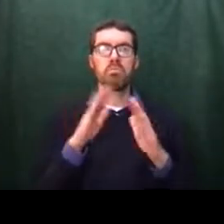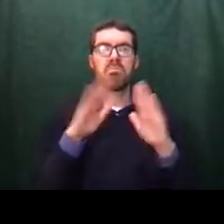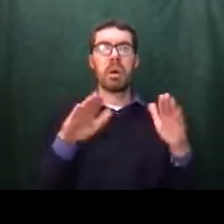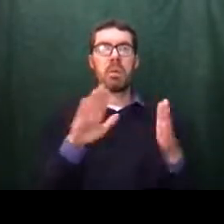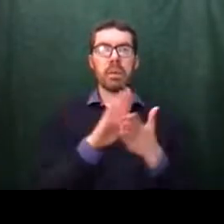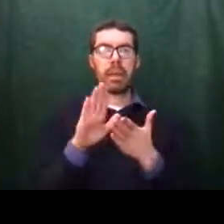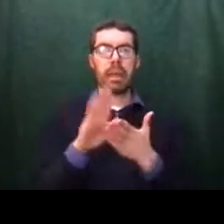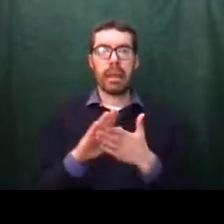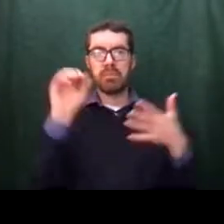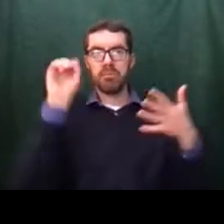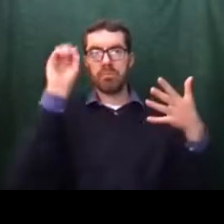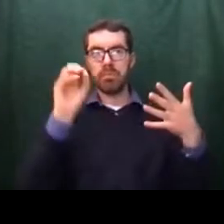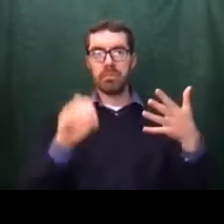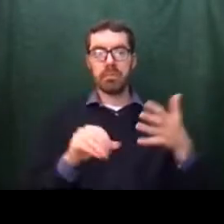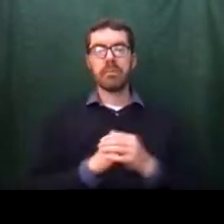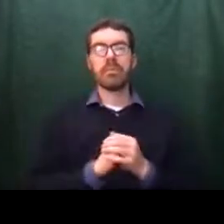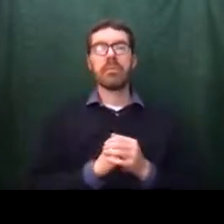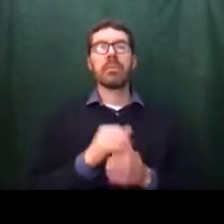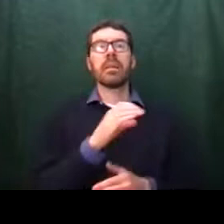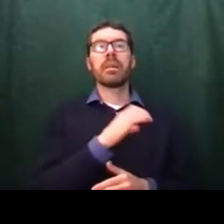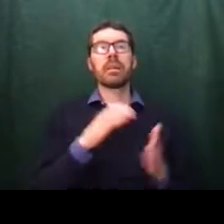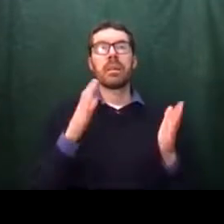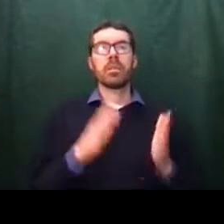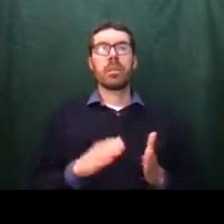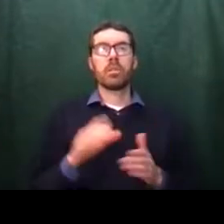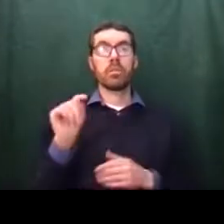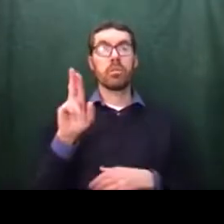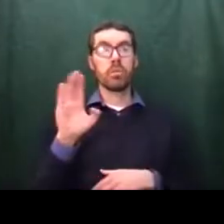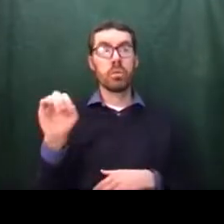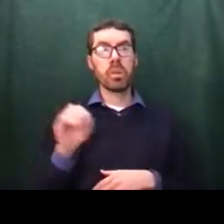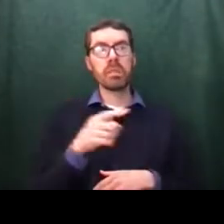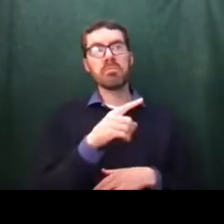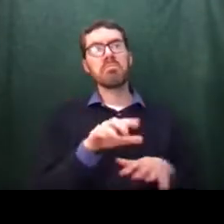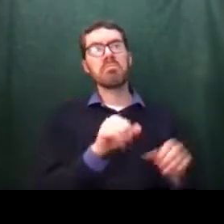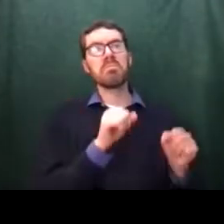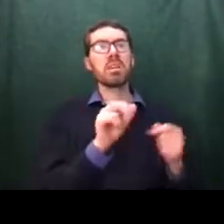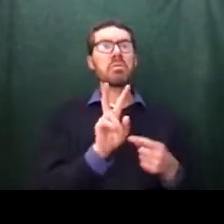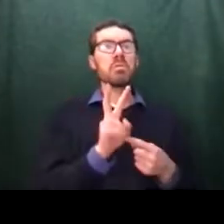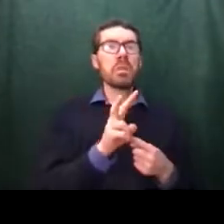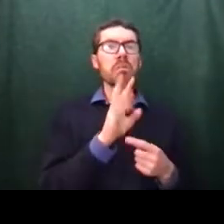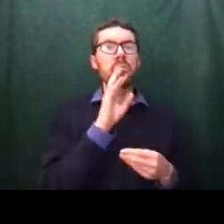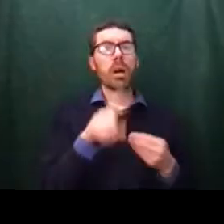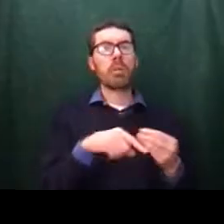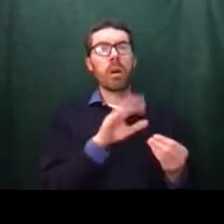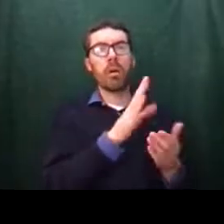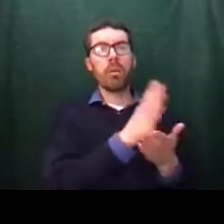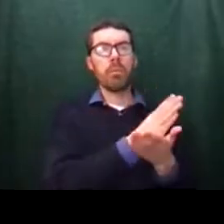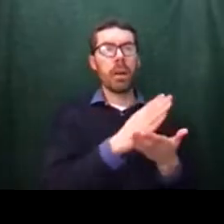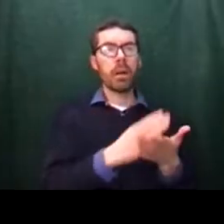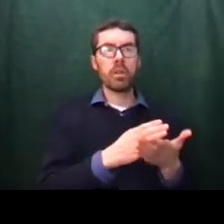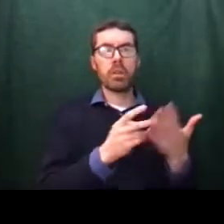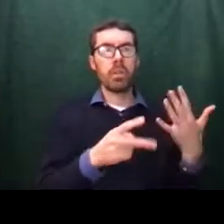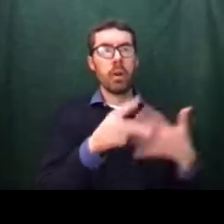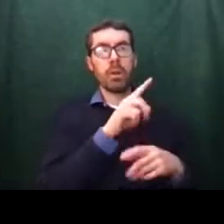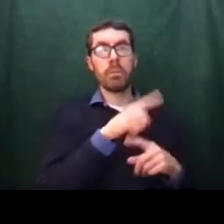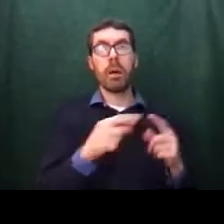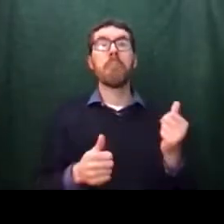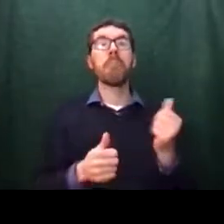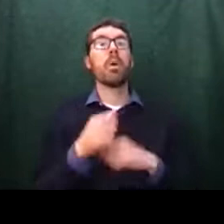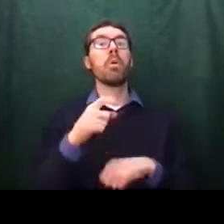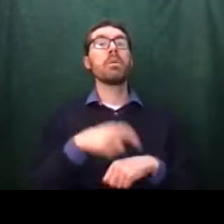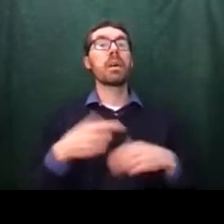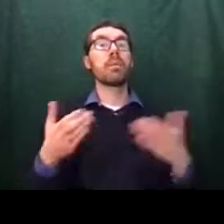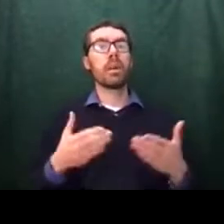is Commissioner Treece will have a few minutes to talk about her budget priorities, but the rest of the time and the majority of the time will